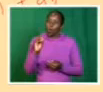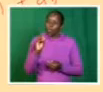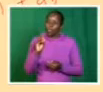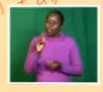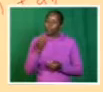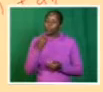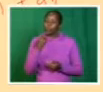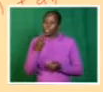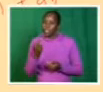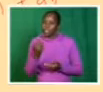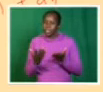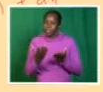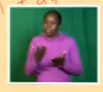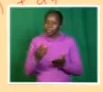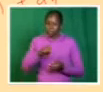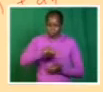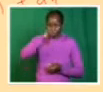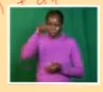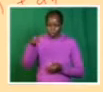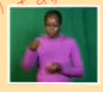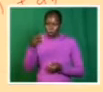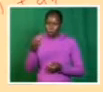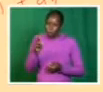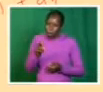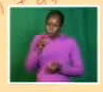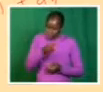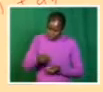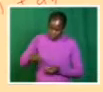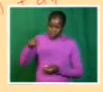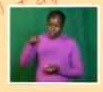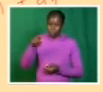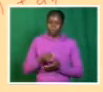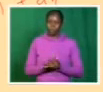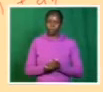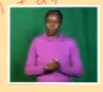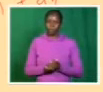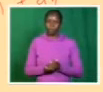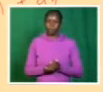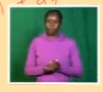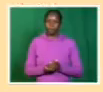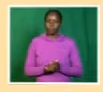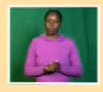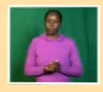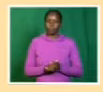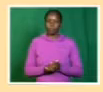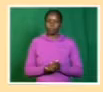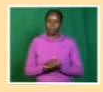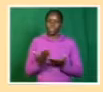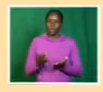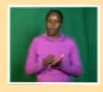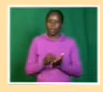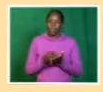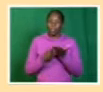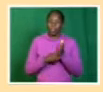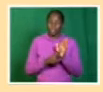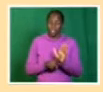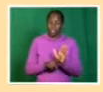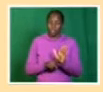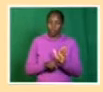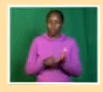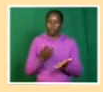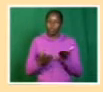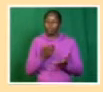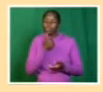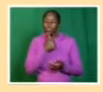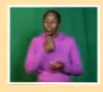will tell you whether the graph is opening upwards or downwards. Let's quickly go to an example to